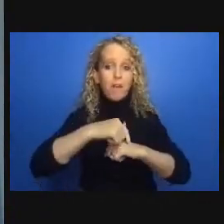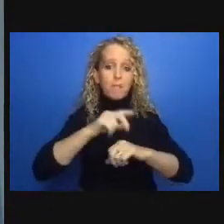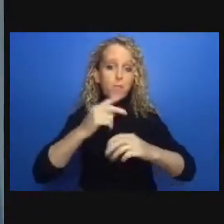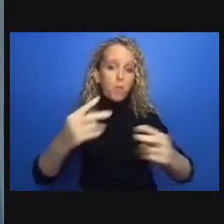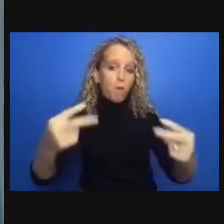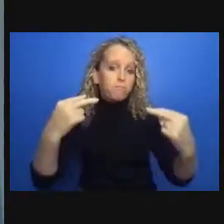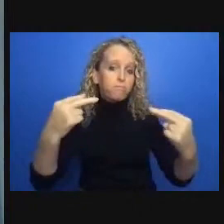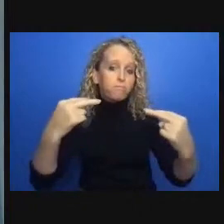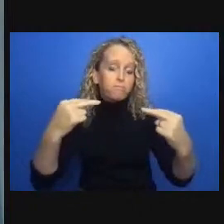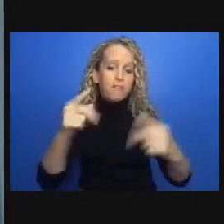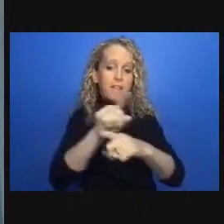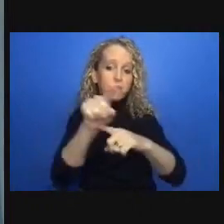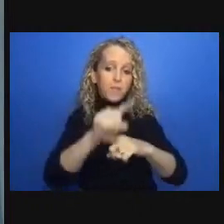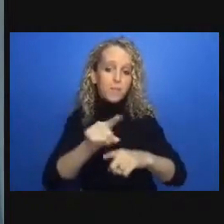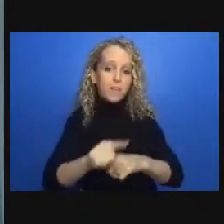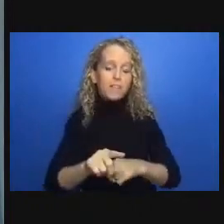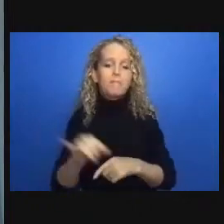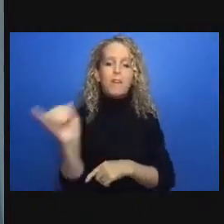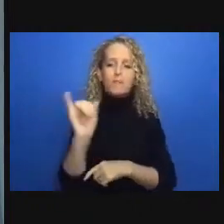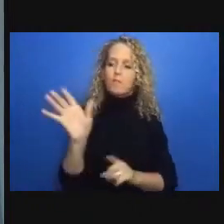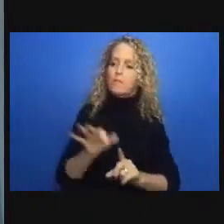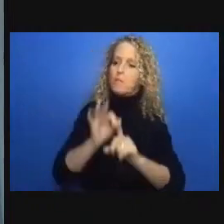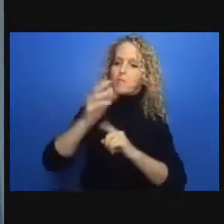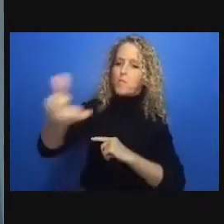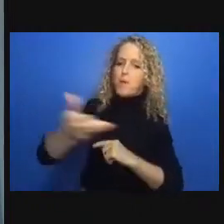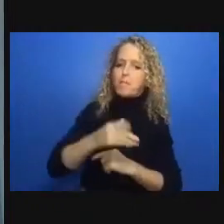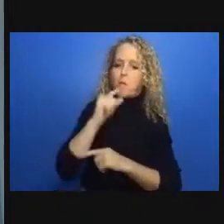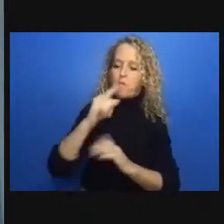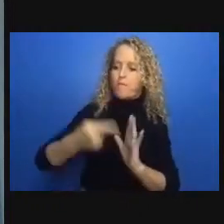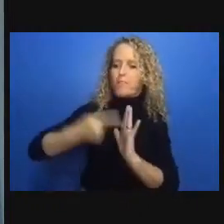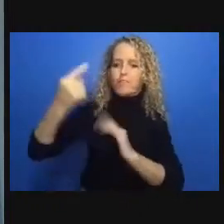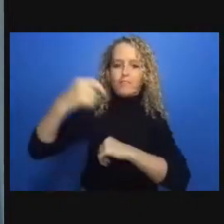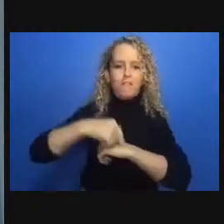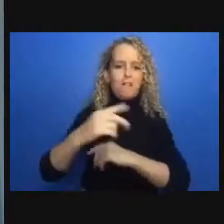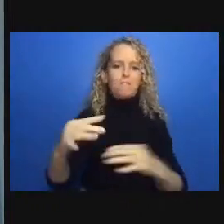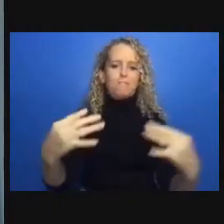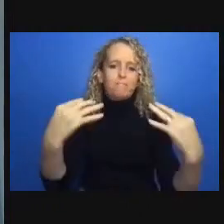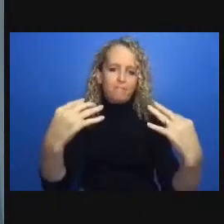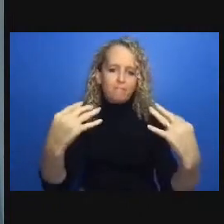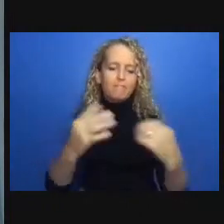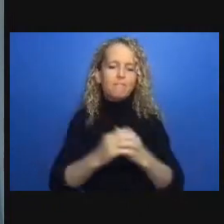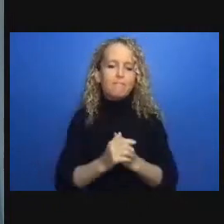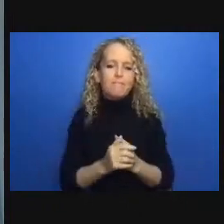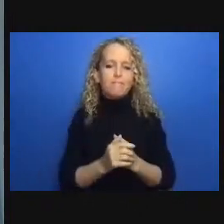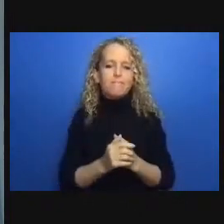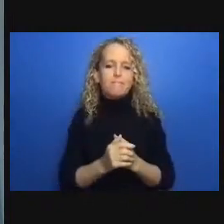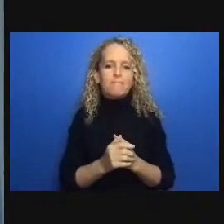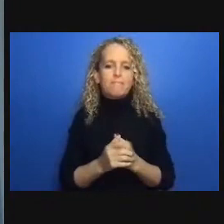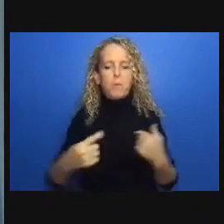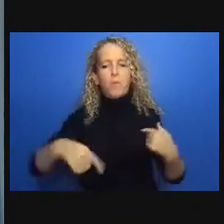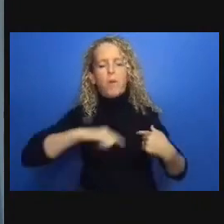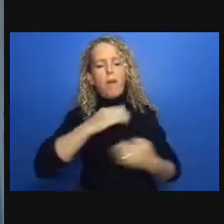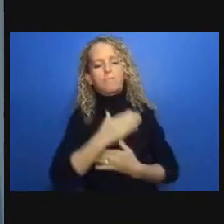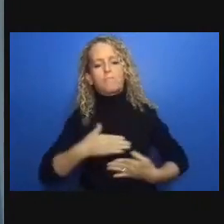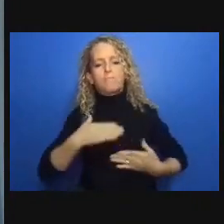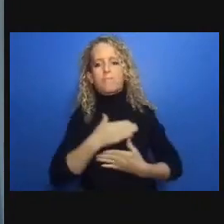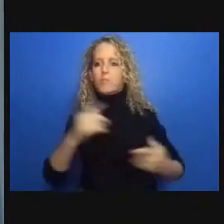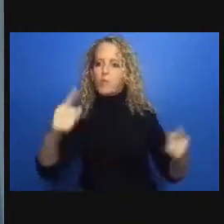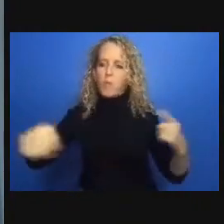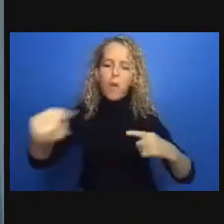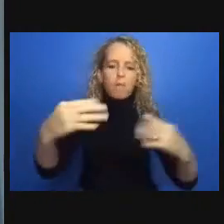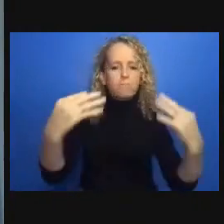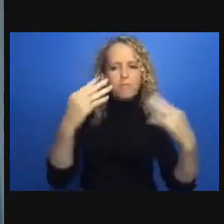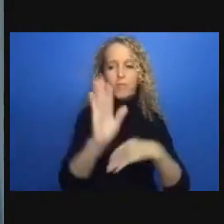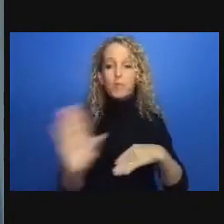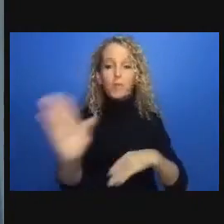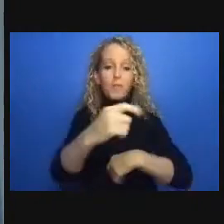time. And another kind of special welcome for anyone who's joining us for the first time. We really appreciate when there's so much going on politically, that you took